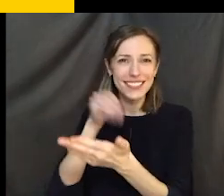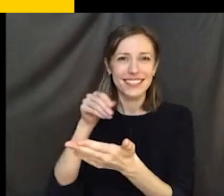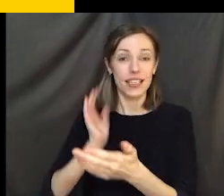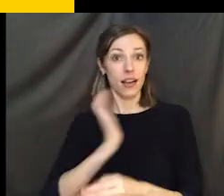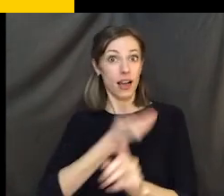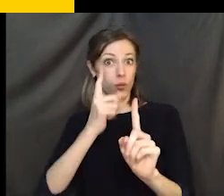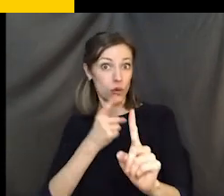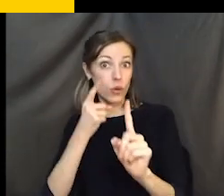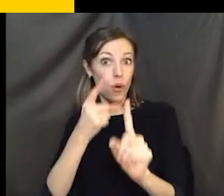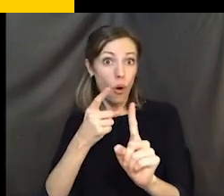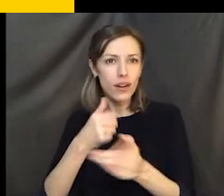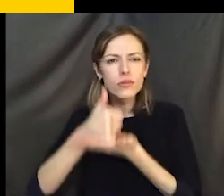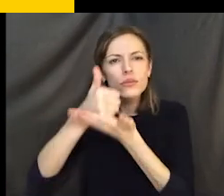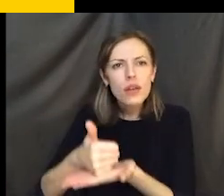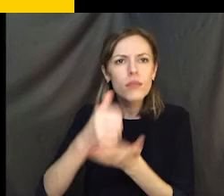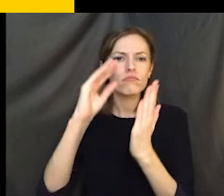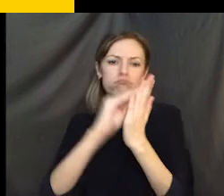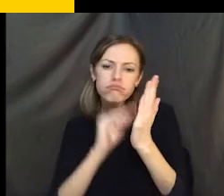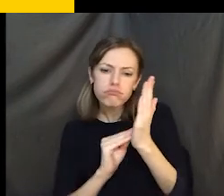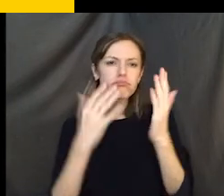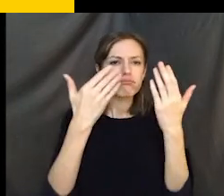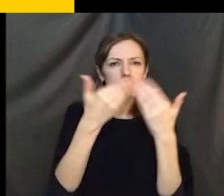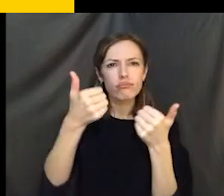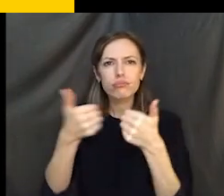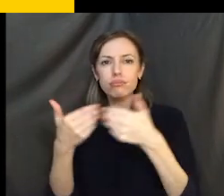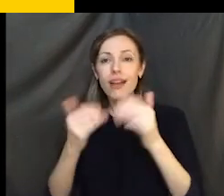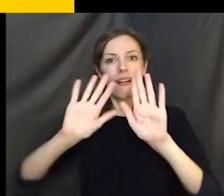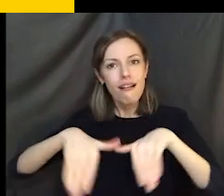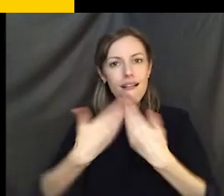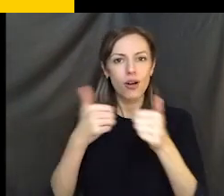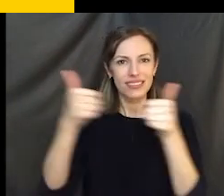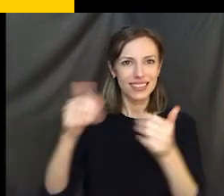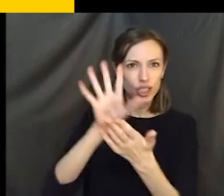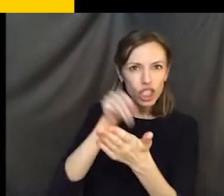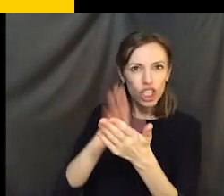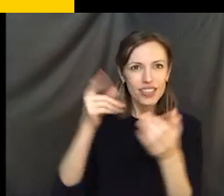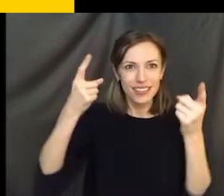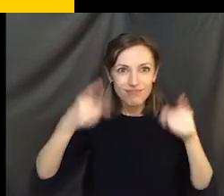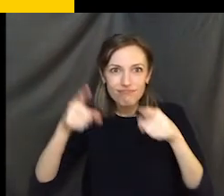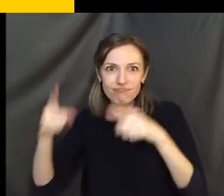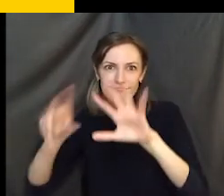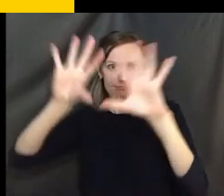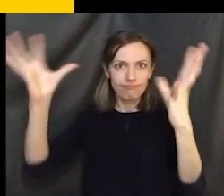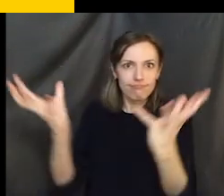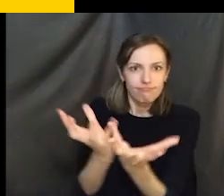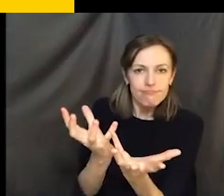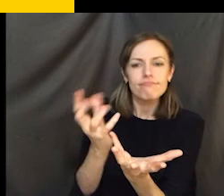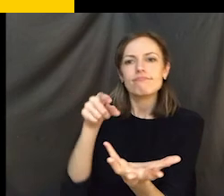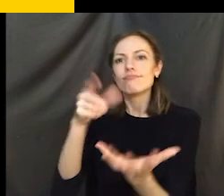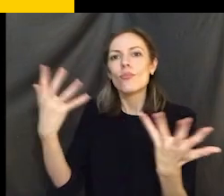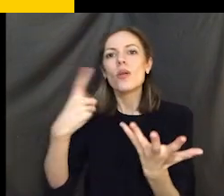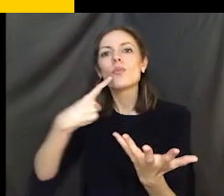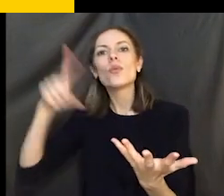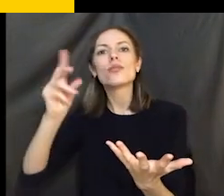how distance learning is being executed around the world and scale what's working quickly to support greater access for learners and enable systems to